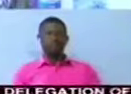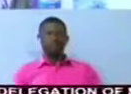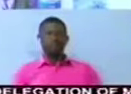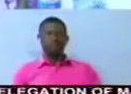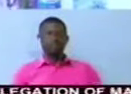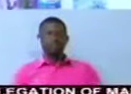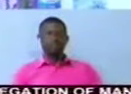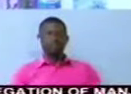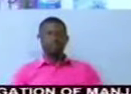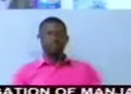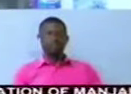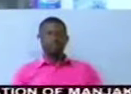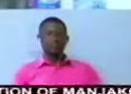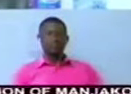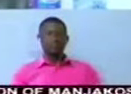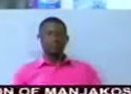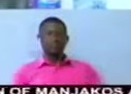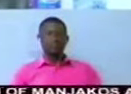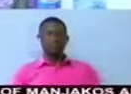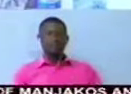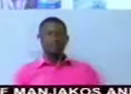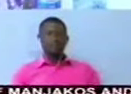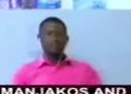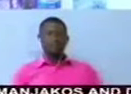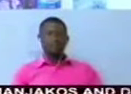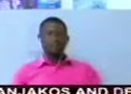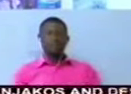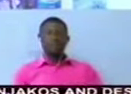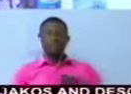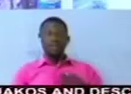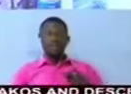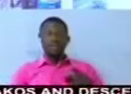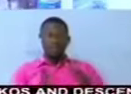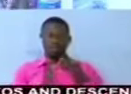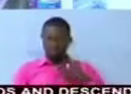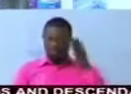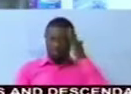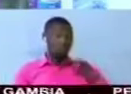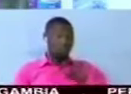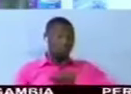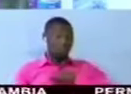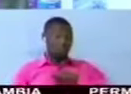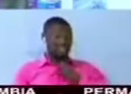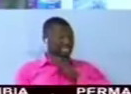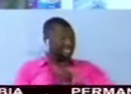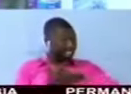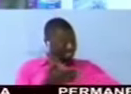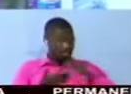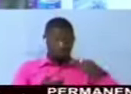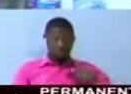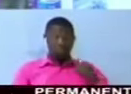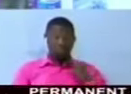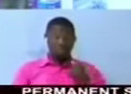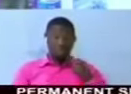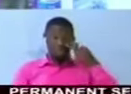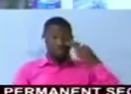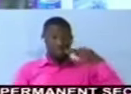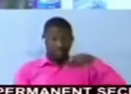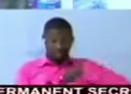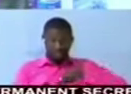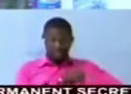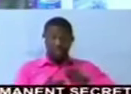taxaw team guy. The whip, Alhaji Moore one is so clear to me because he was handling the